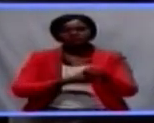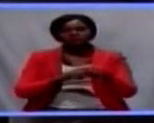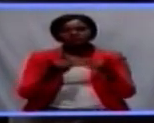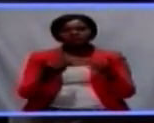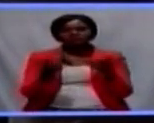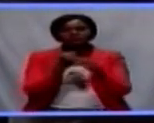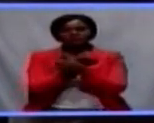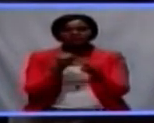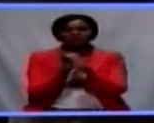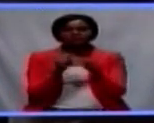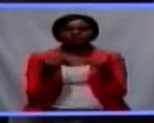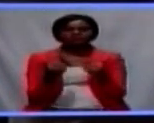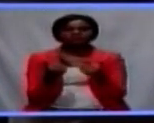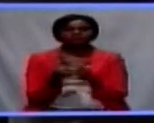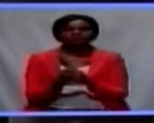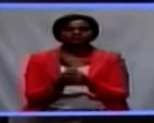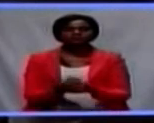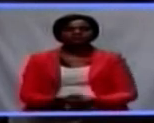it.